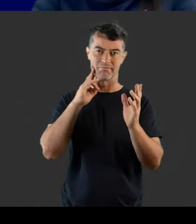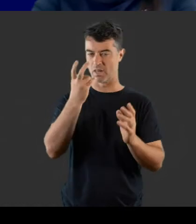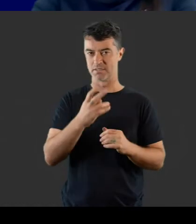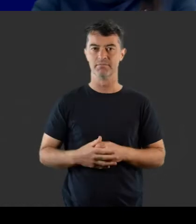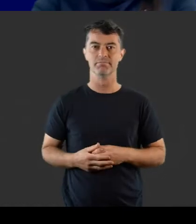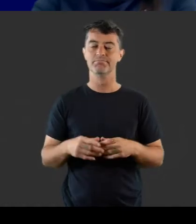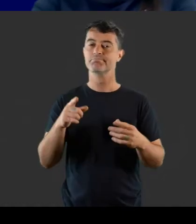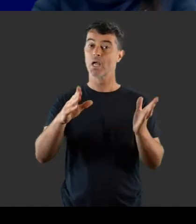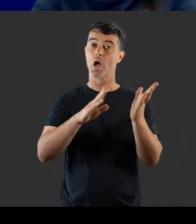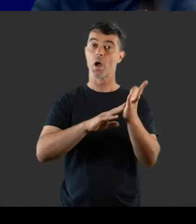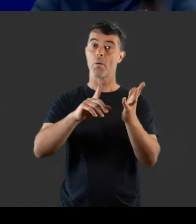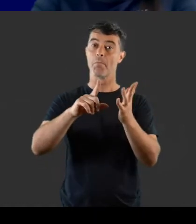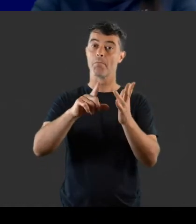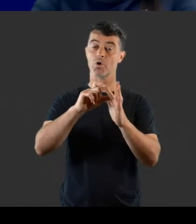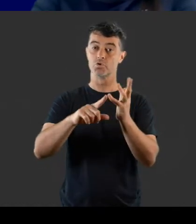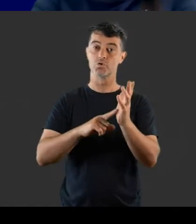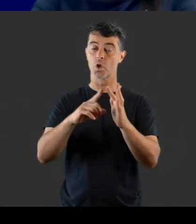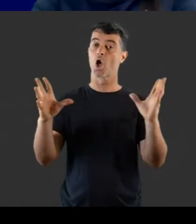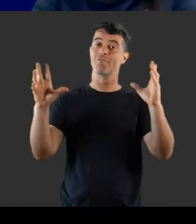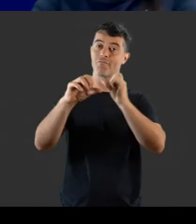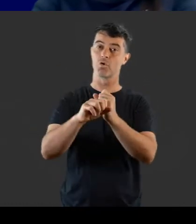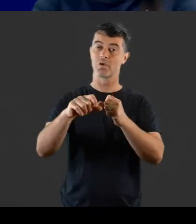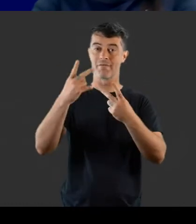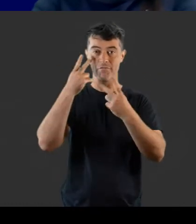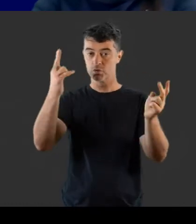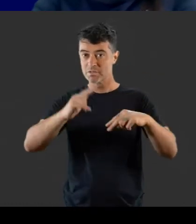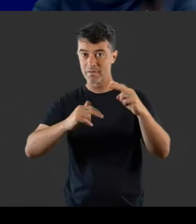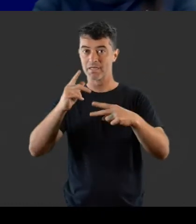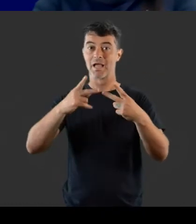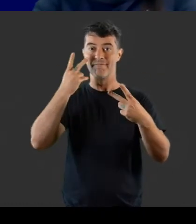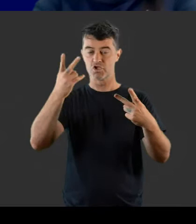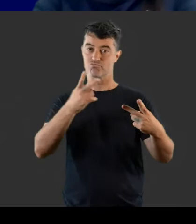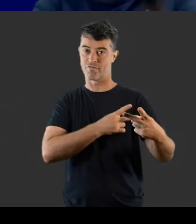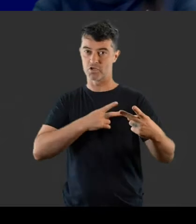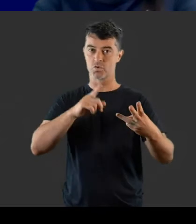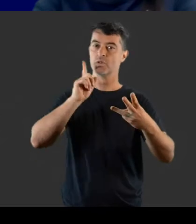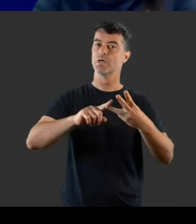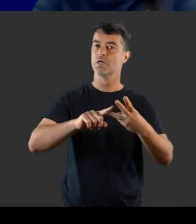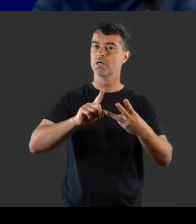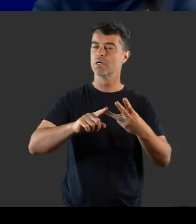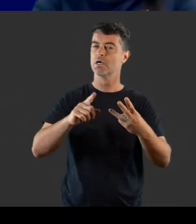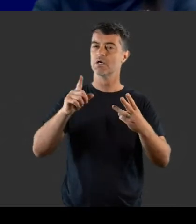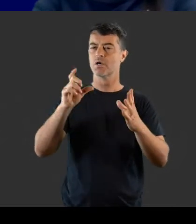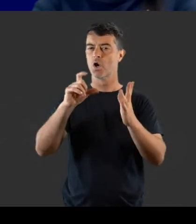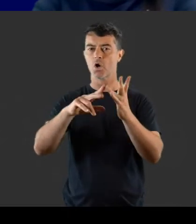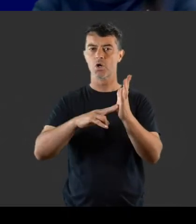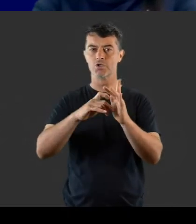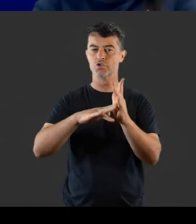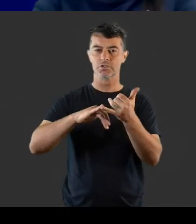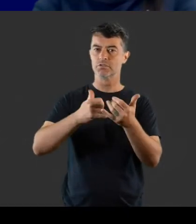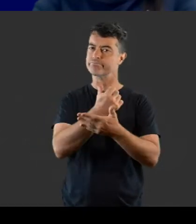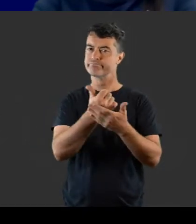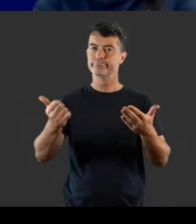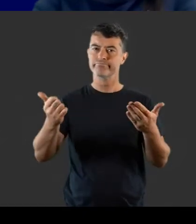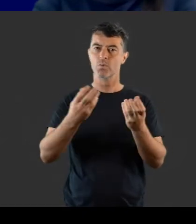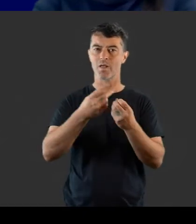Module Overview. This module will cover visual development, vision professionals, conditions commonly